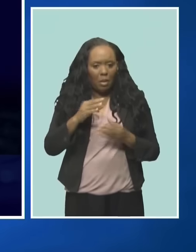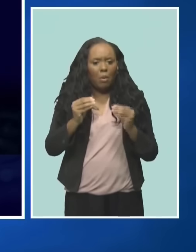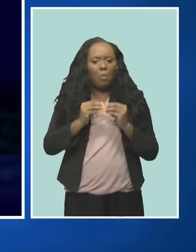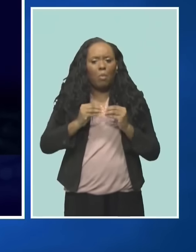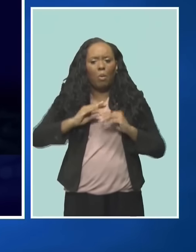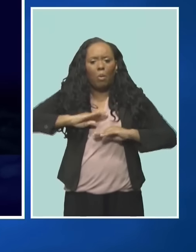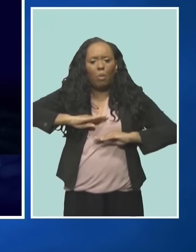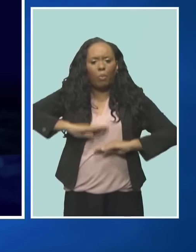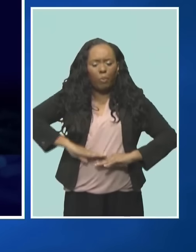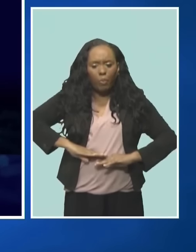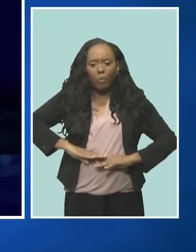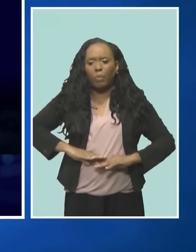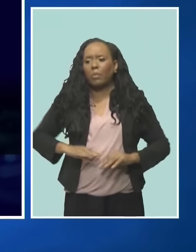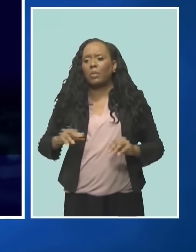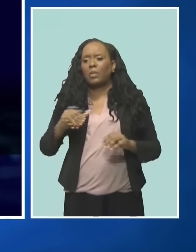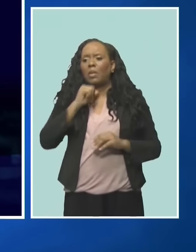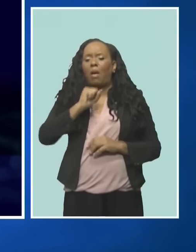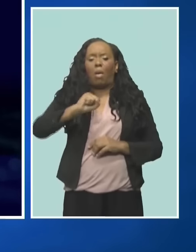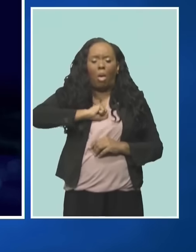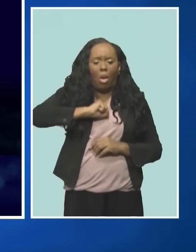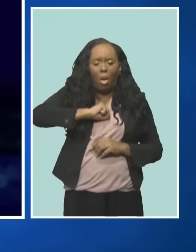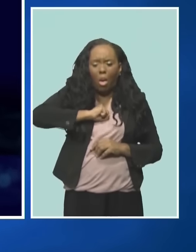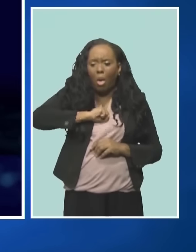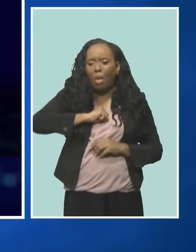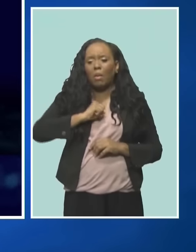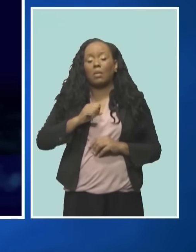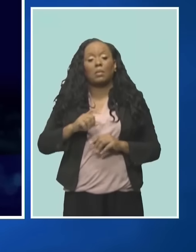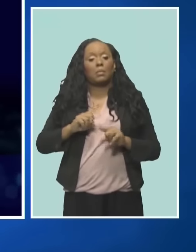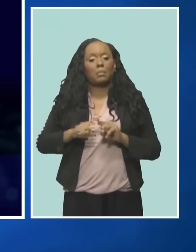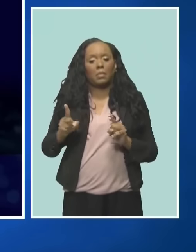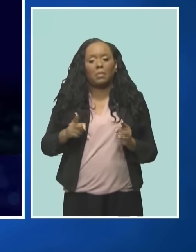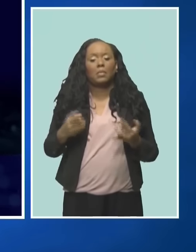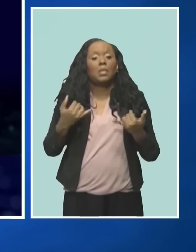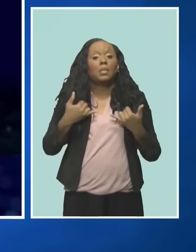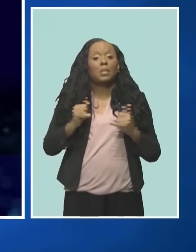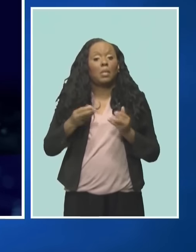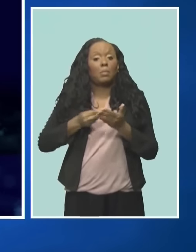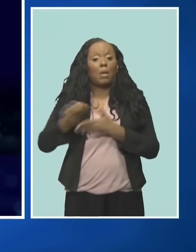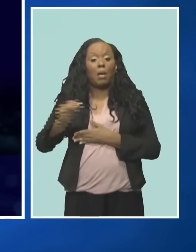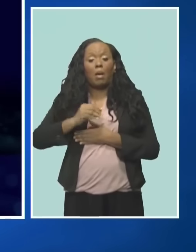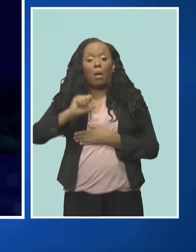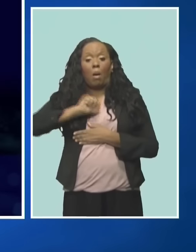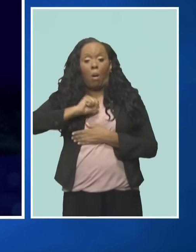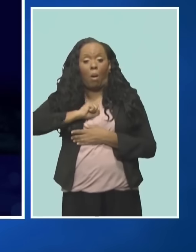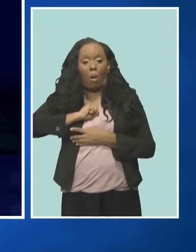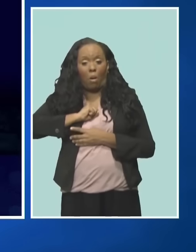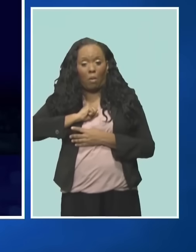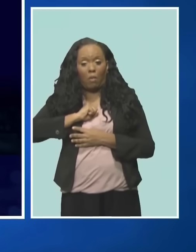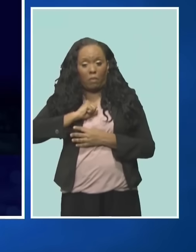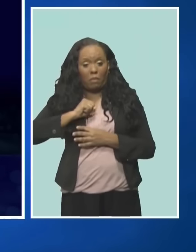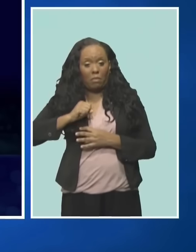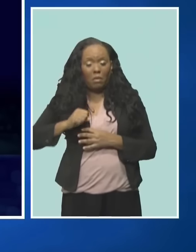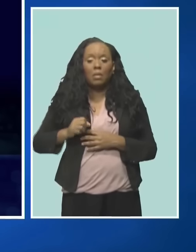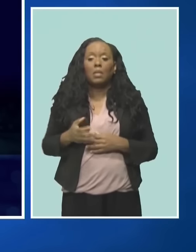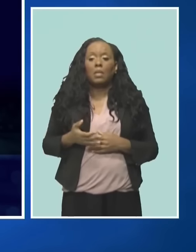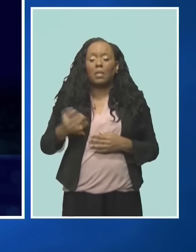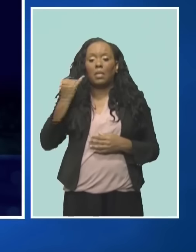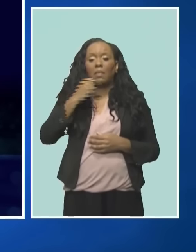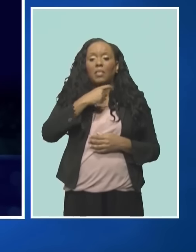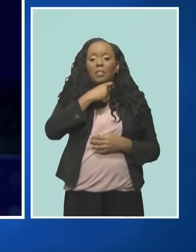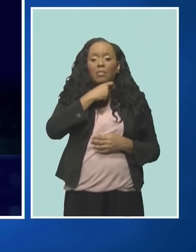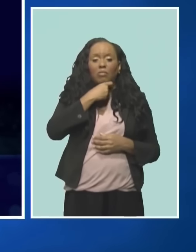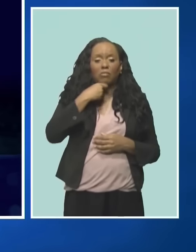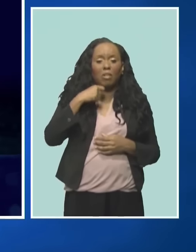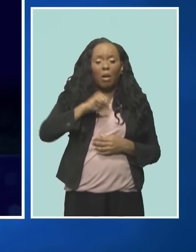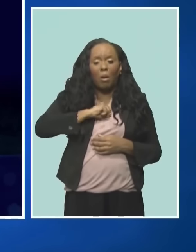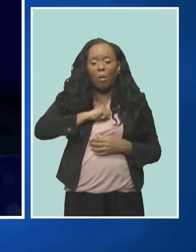in alleviating the cough. But also they're still getting cough medication to go with it depending on the type of cough they have, whether it's a dry or a